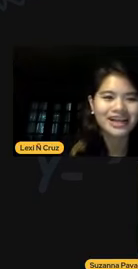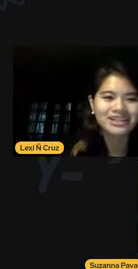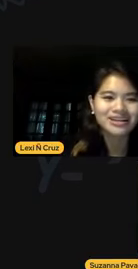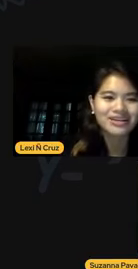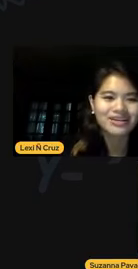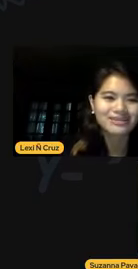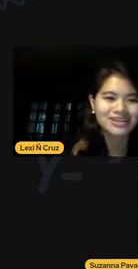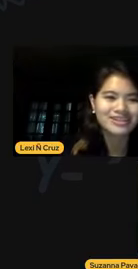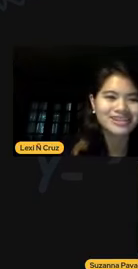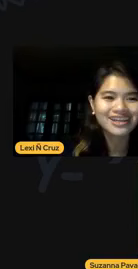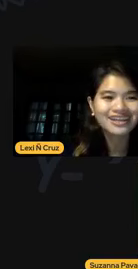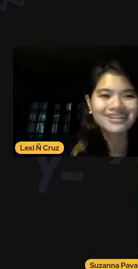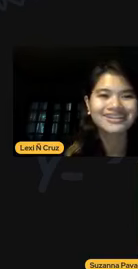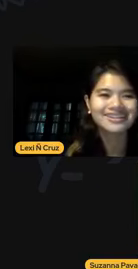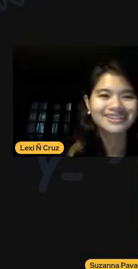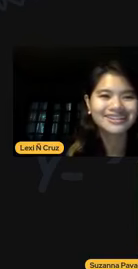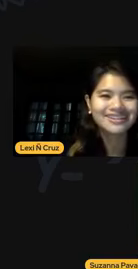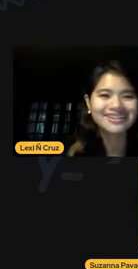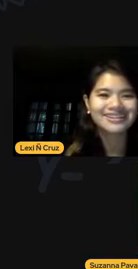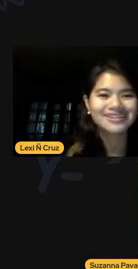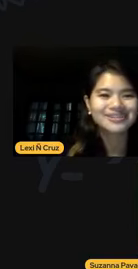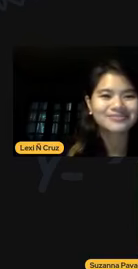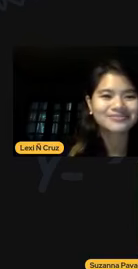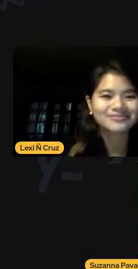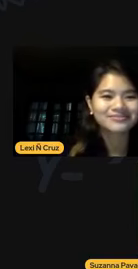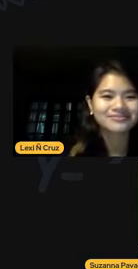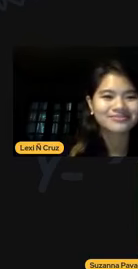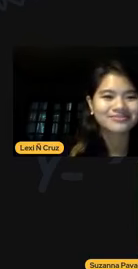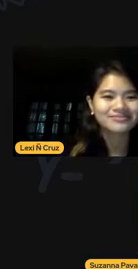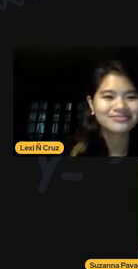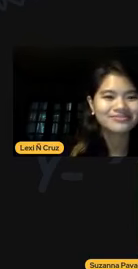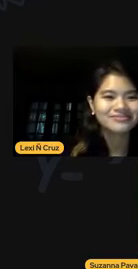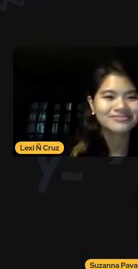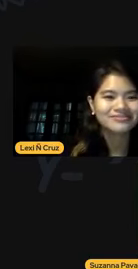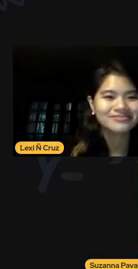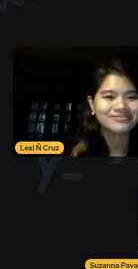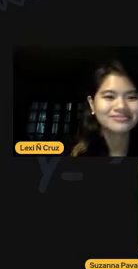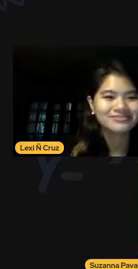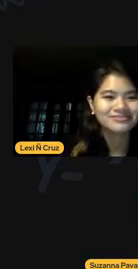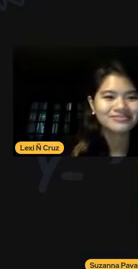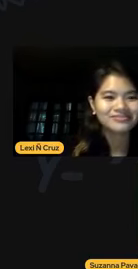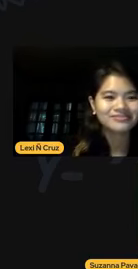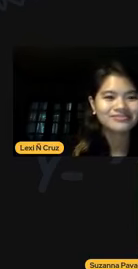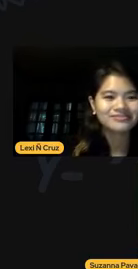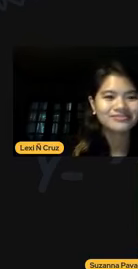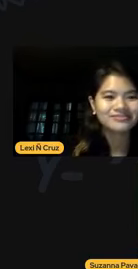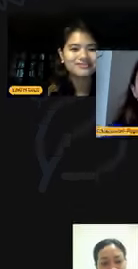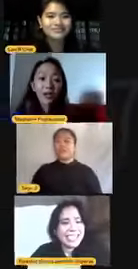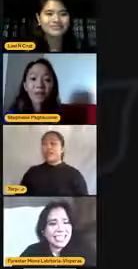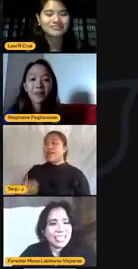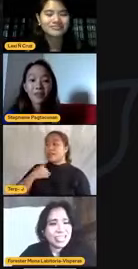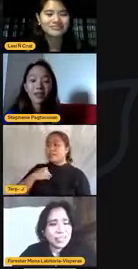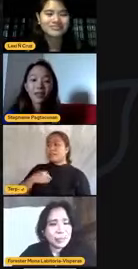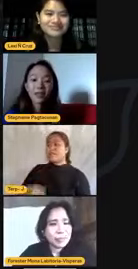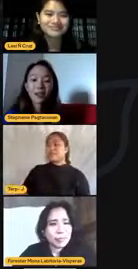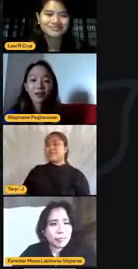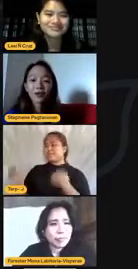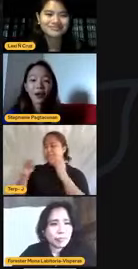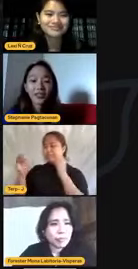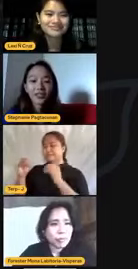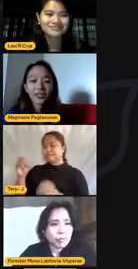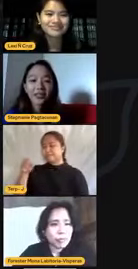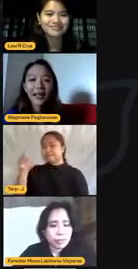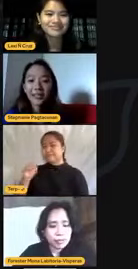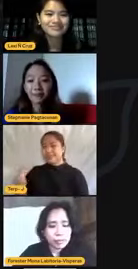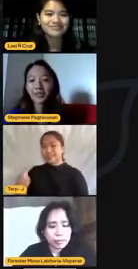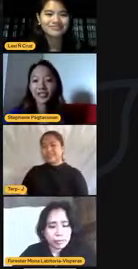like to ask our speakers today? Well, actually, I don't have any questions to mind based from the